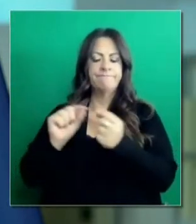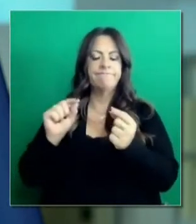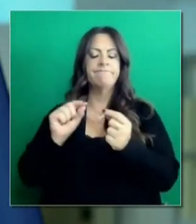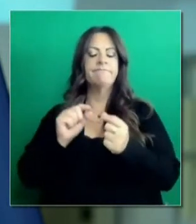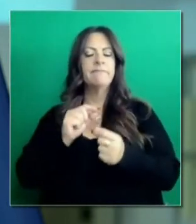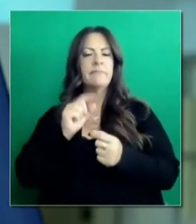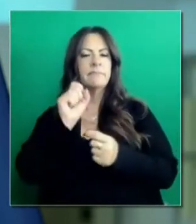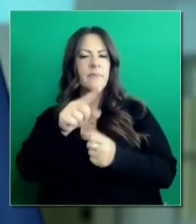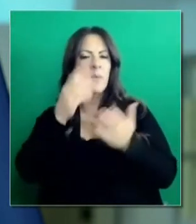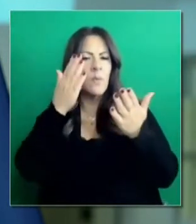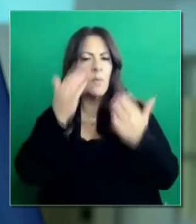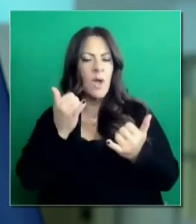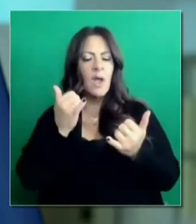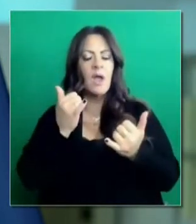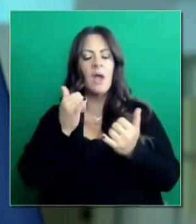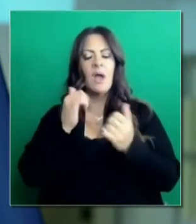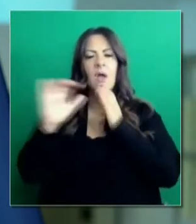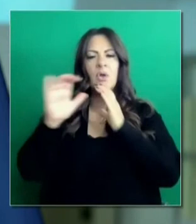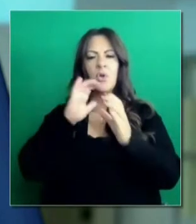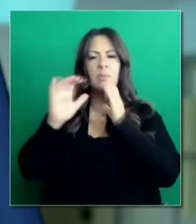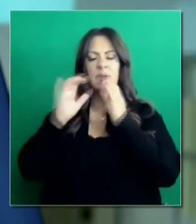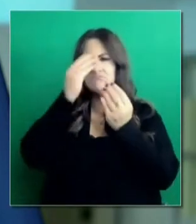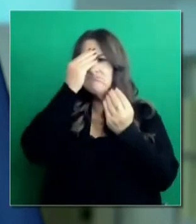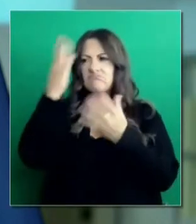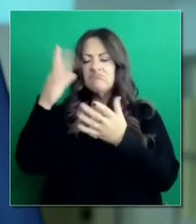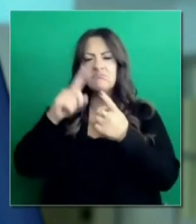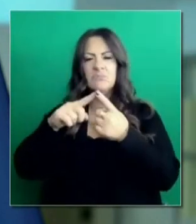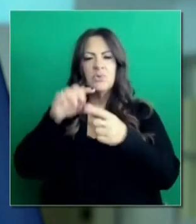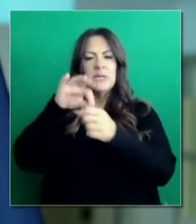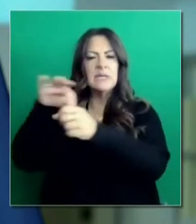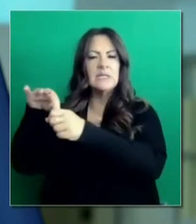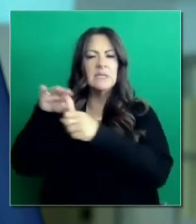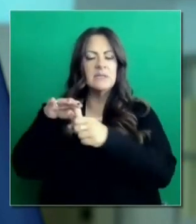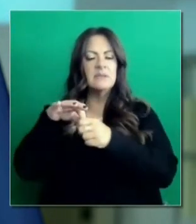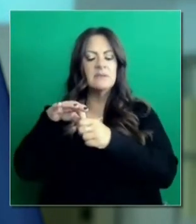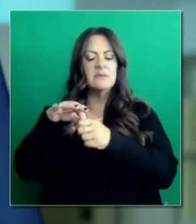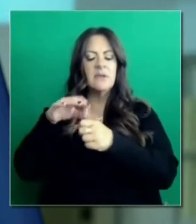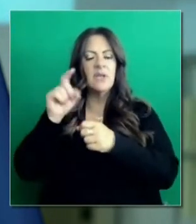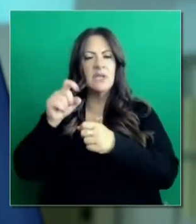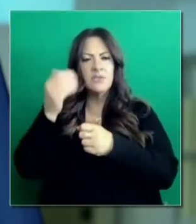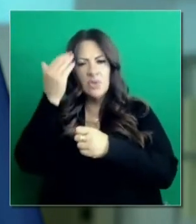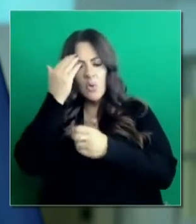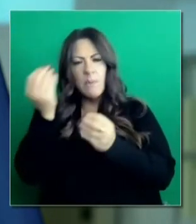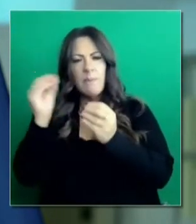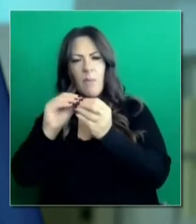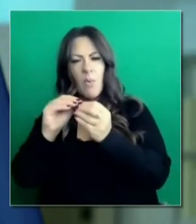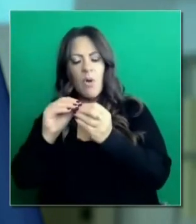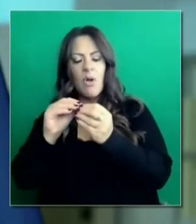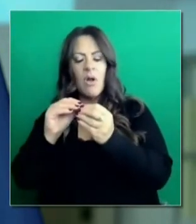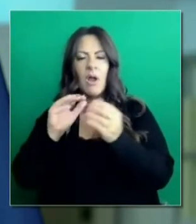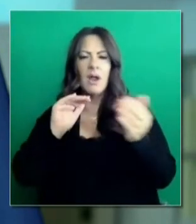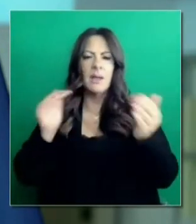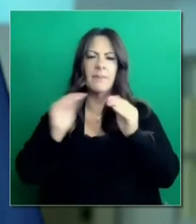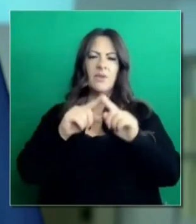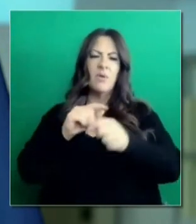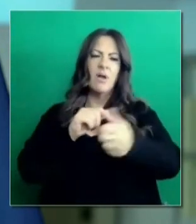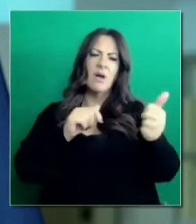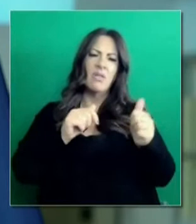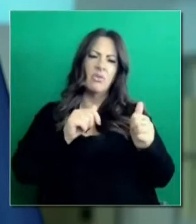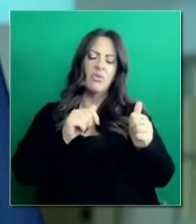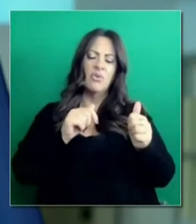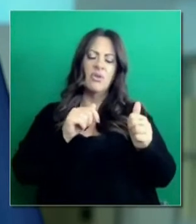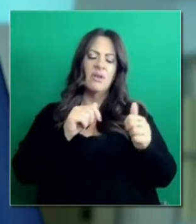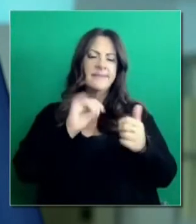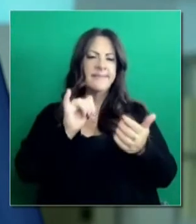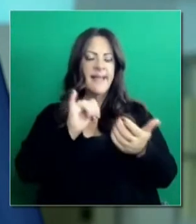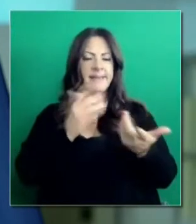elected officials was not better. It seems that the Restaurant Association learned of this more than a lot of people who are getting questions from their constituents. Can you